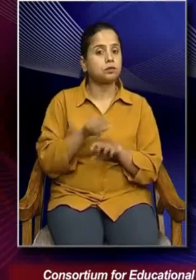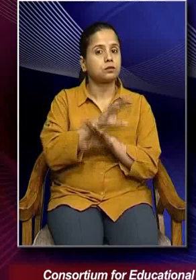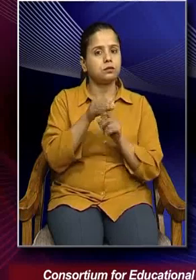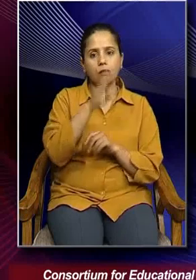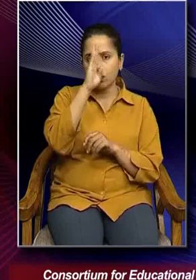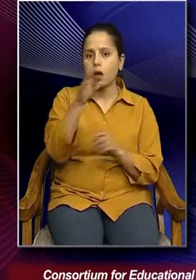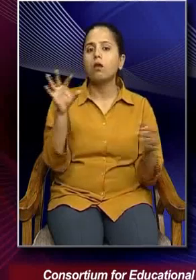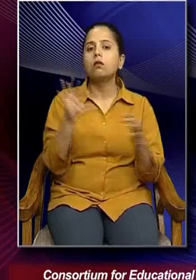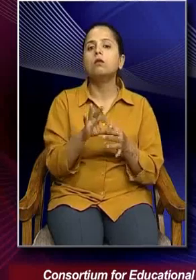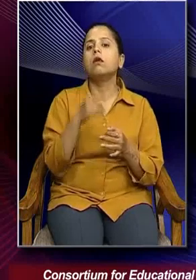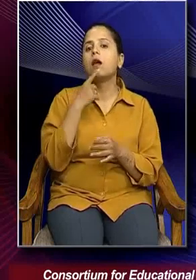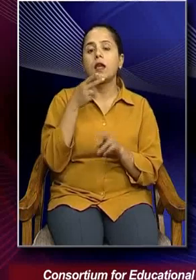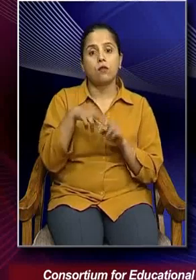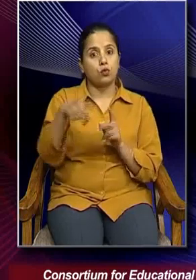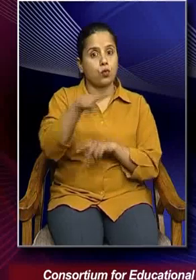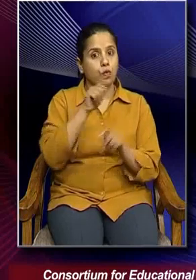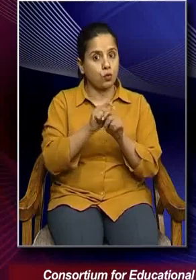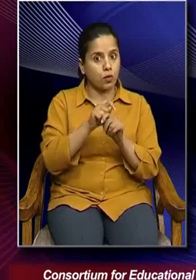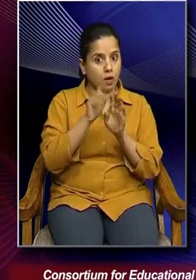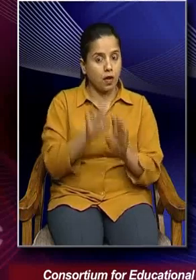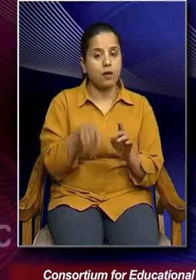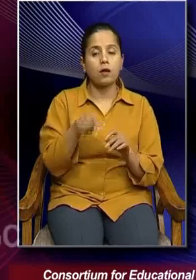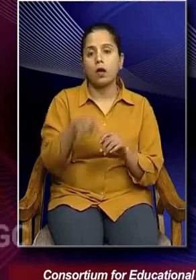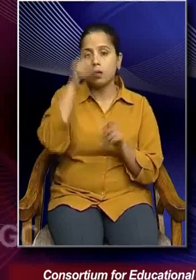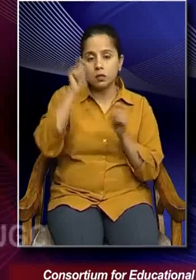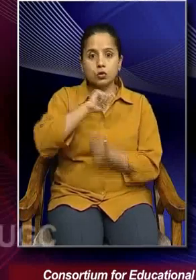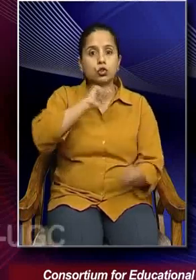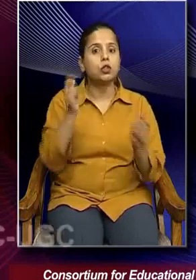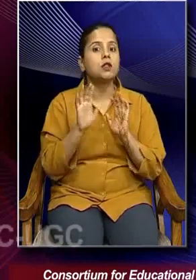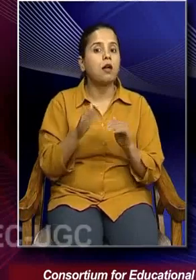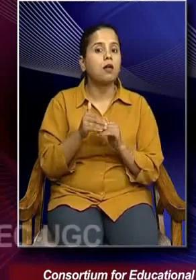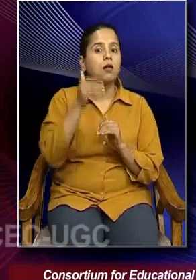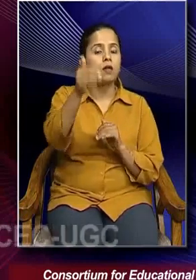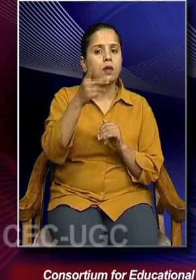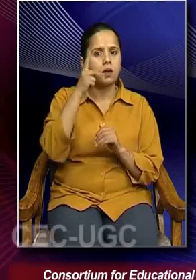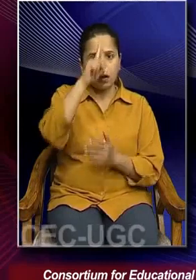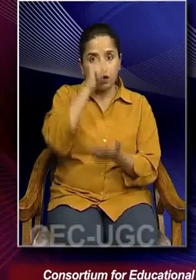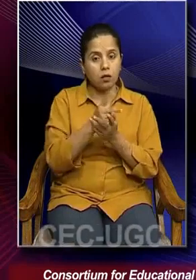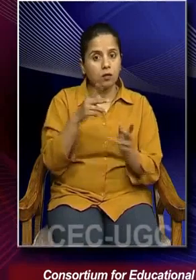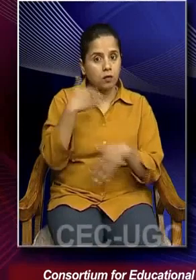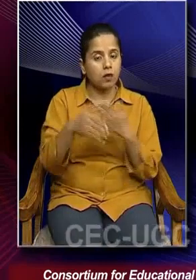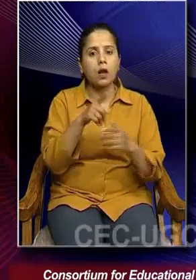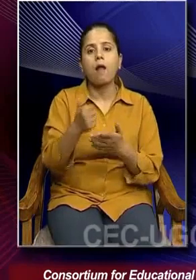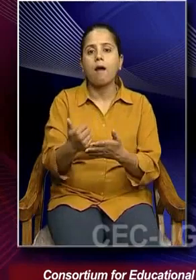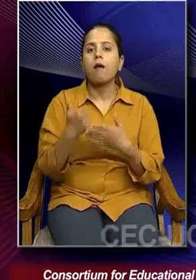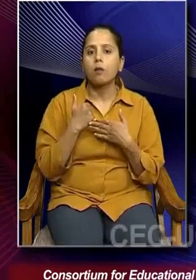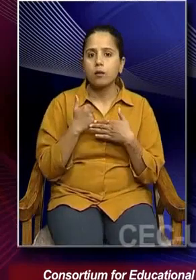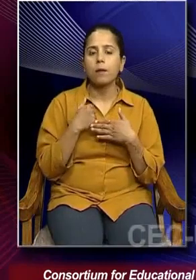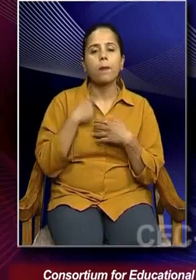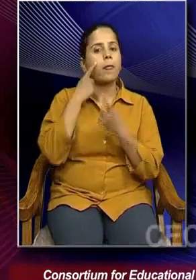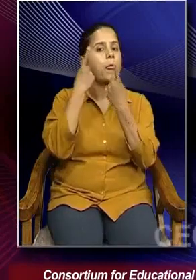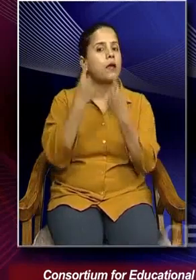directly related. If you work on ameliorating climate change with decisive action, it will help us to